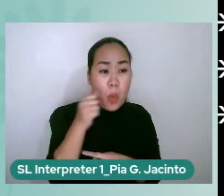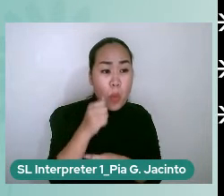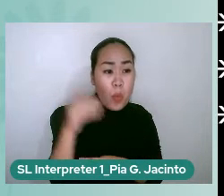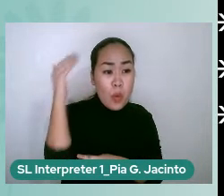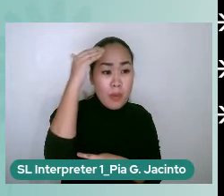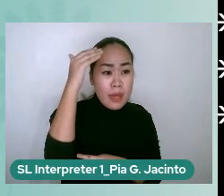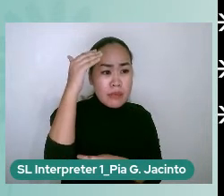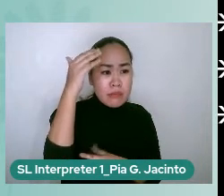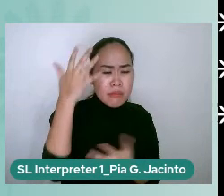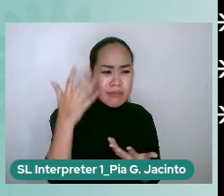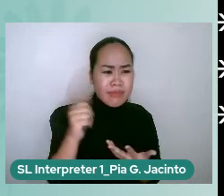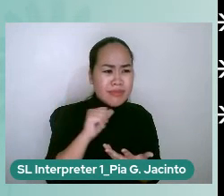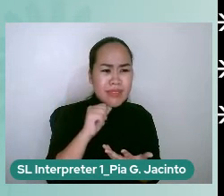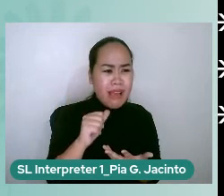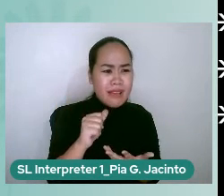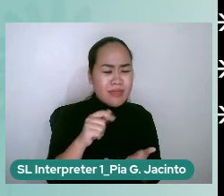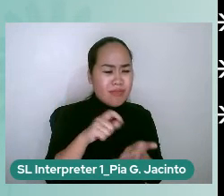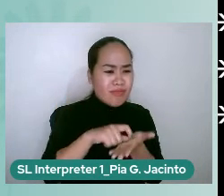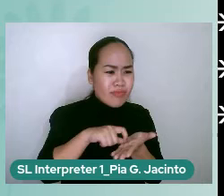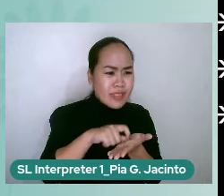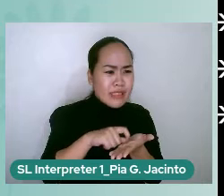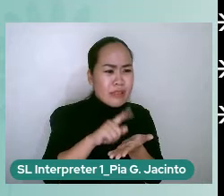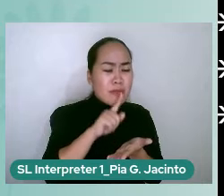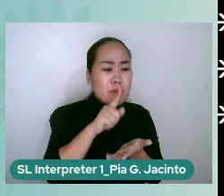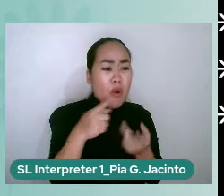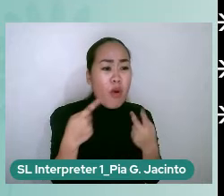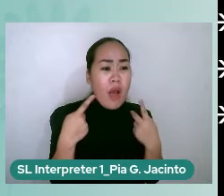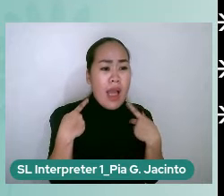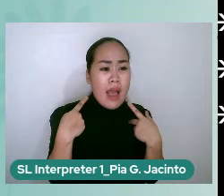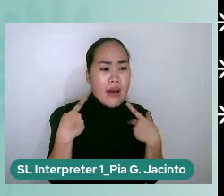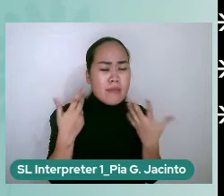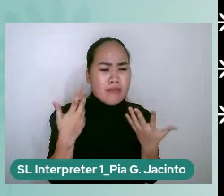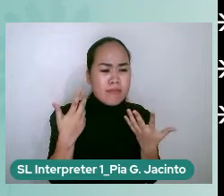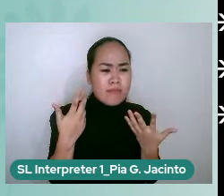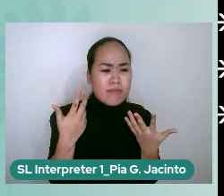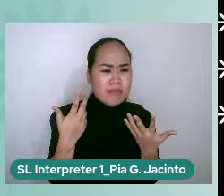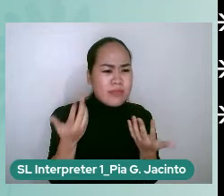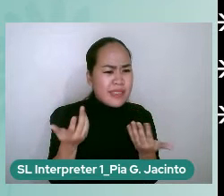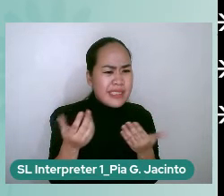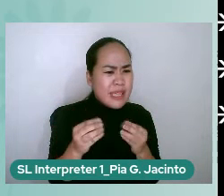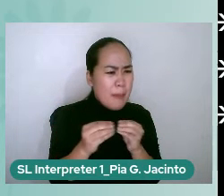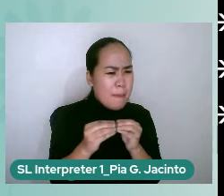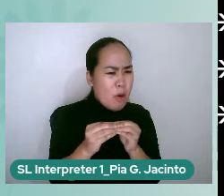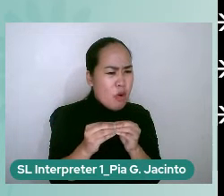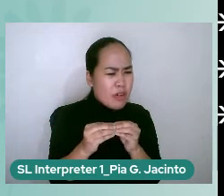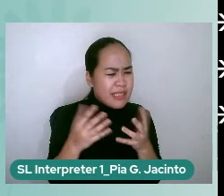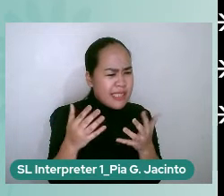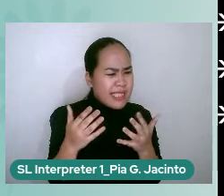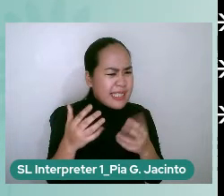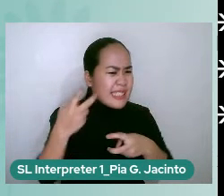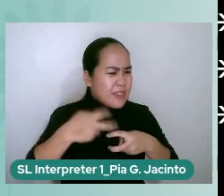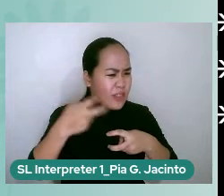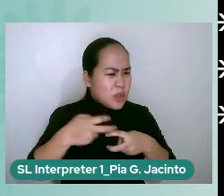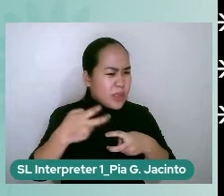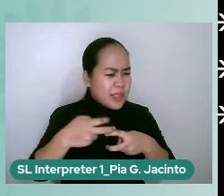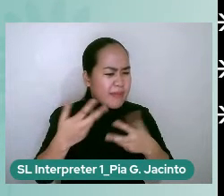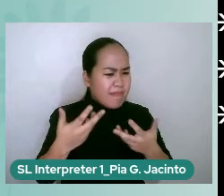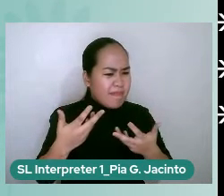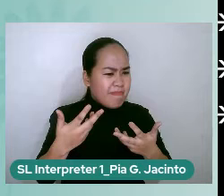untreated and the disease advances, death from cervical cancer is extremely difficult, with